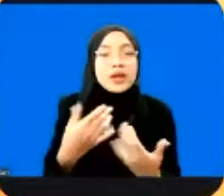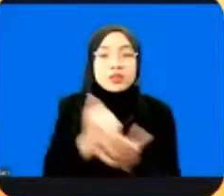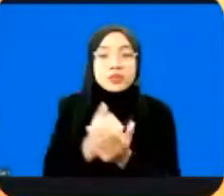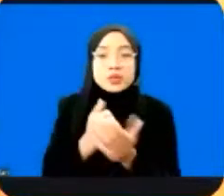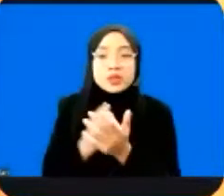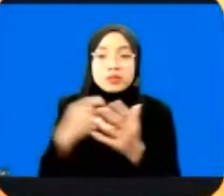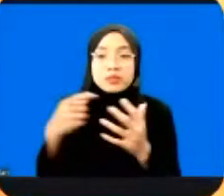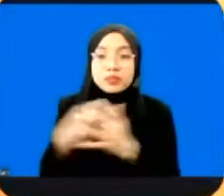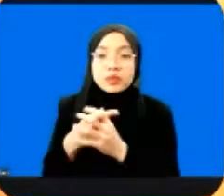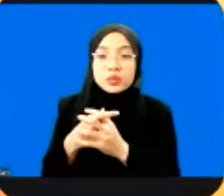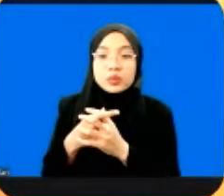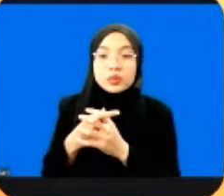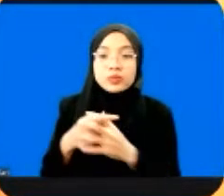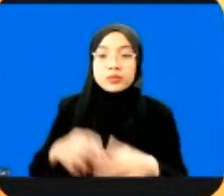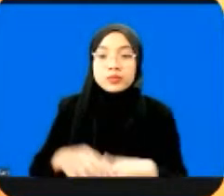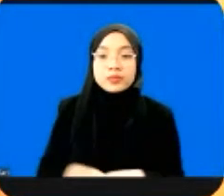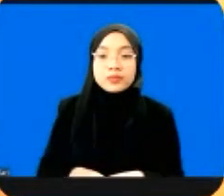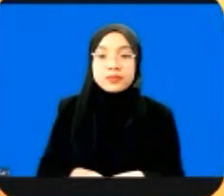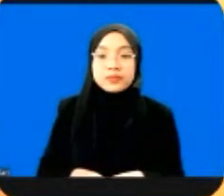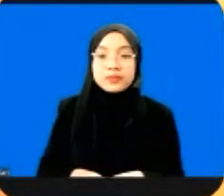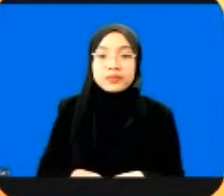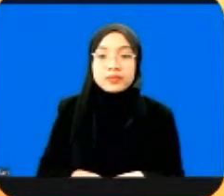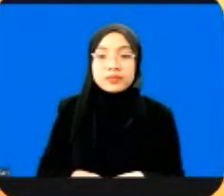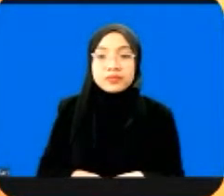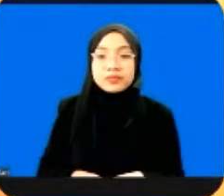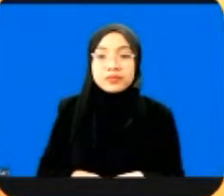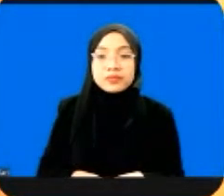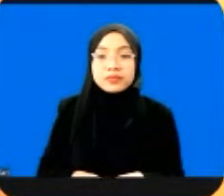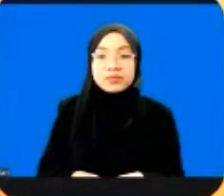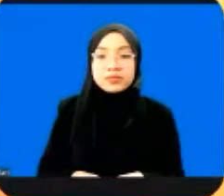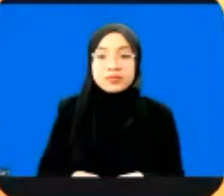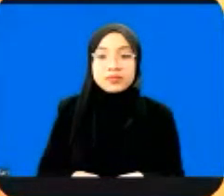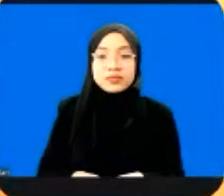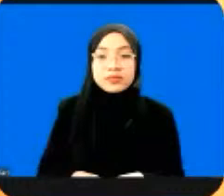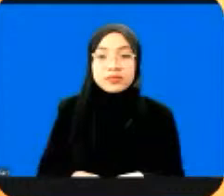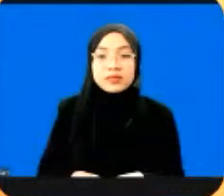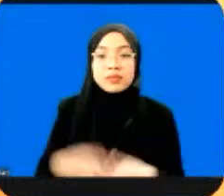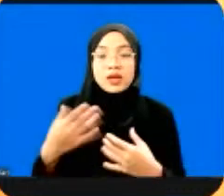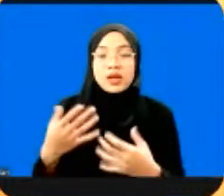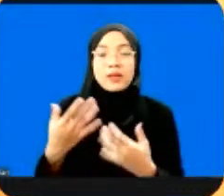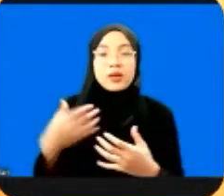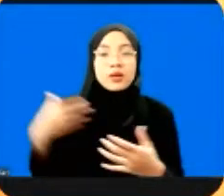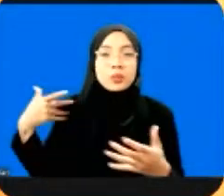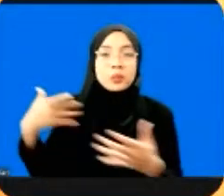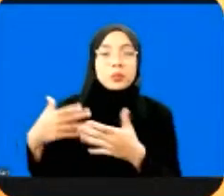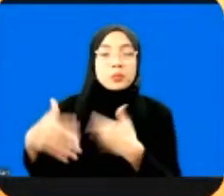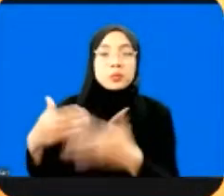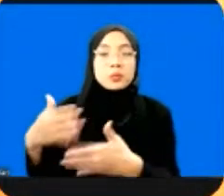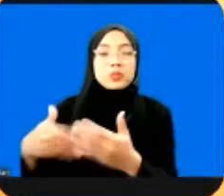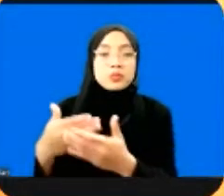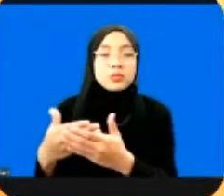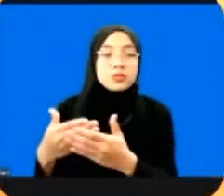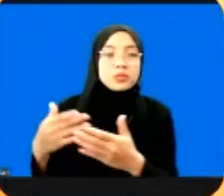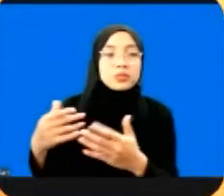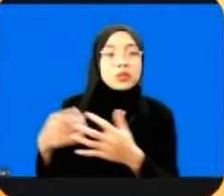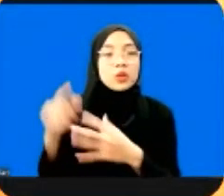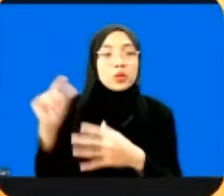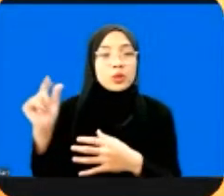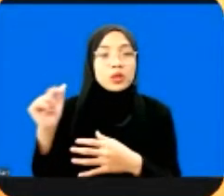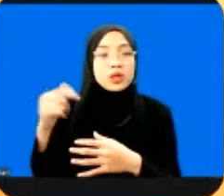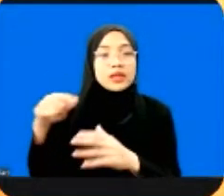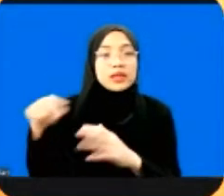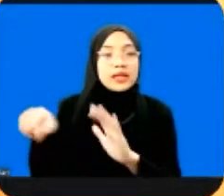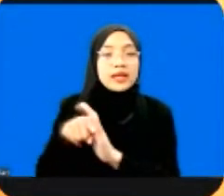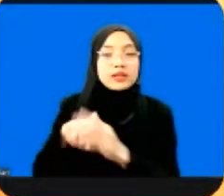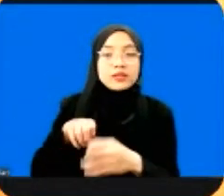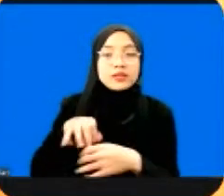polarization in the election can also give a very negative impact in terms of health intervention, in